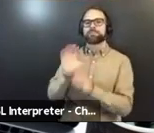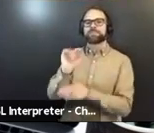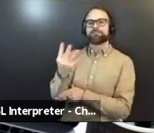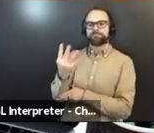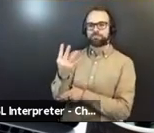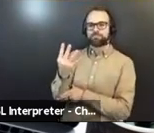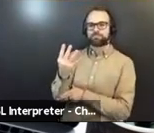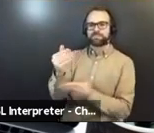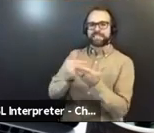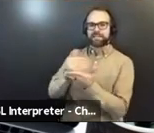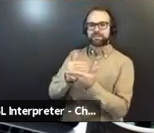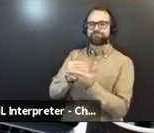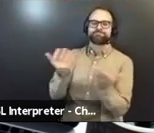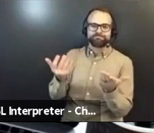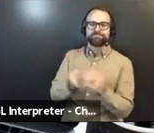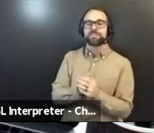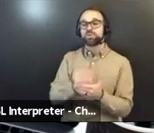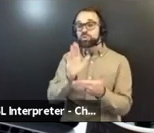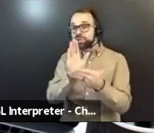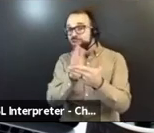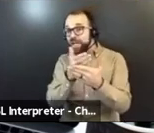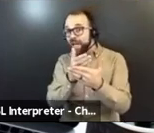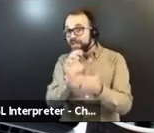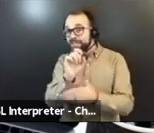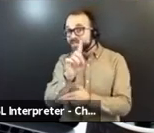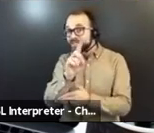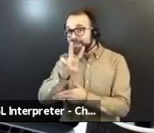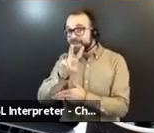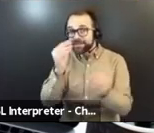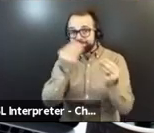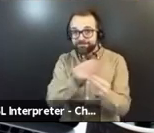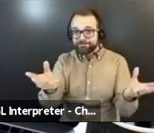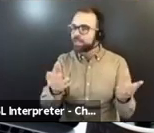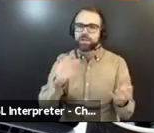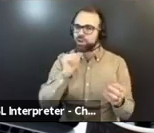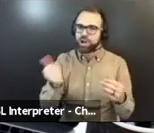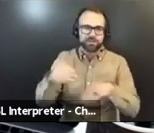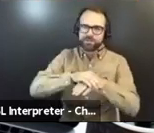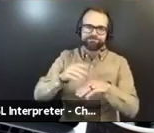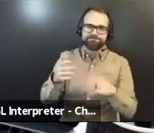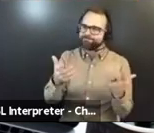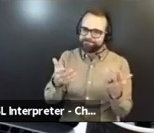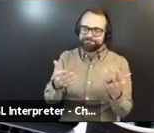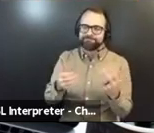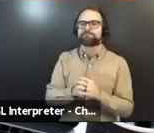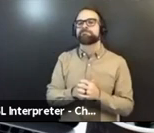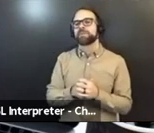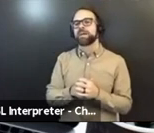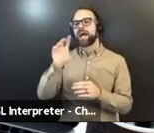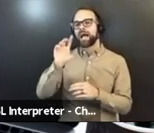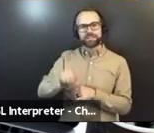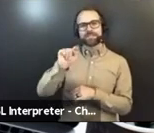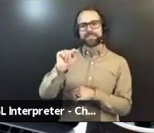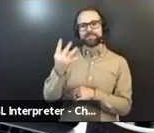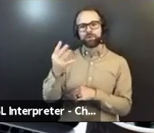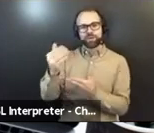So shared dividends are not claimable. Shareholder loans are not claimable. It has to be a T4 salary. And as an owner, you can decide